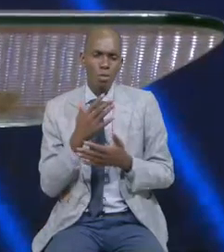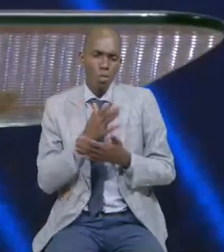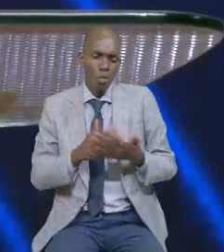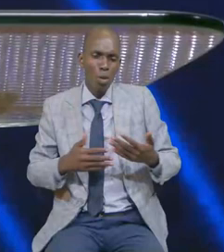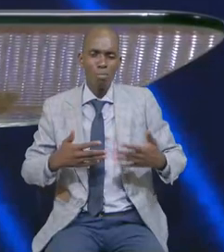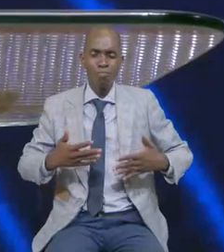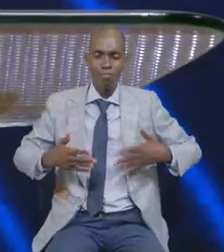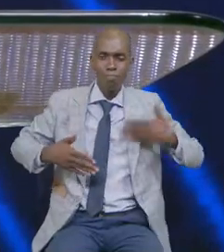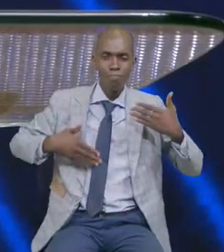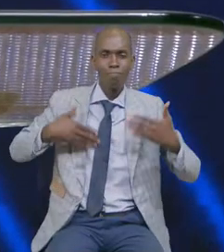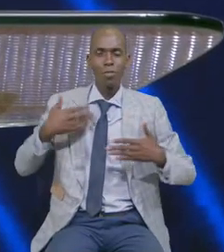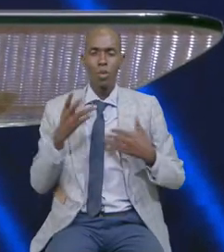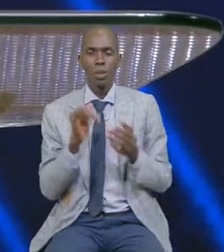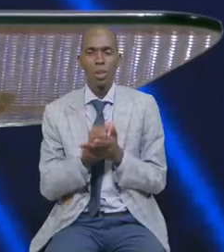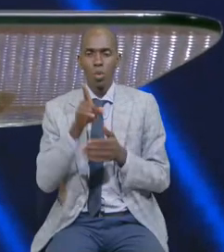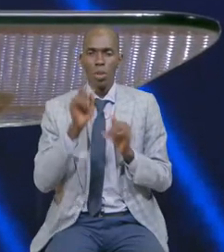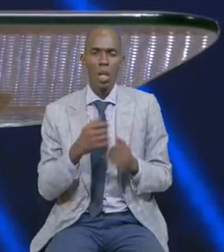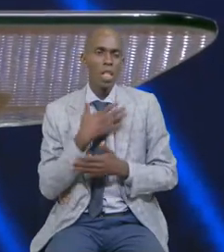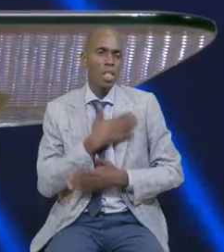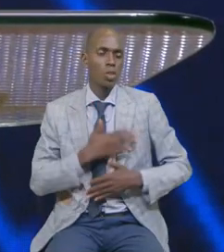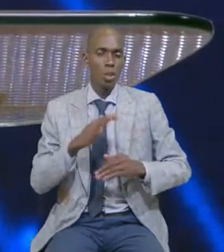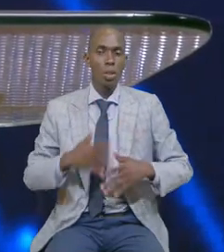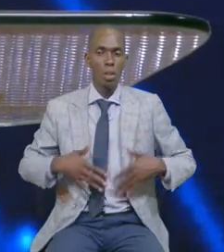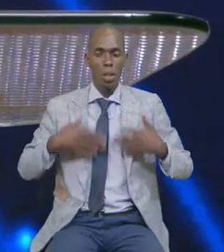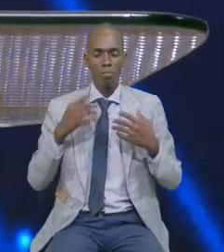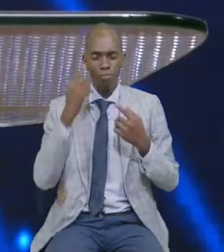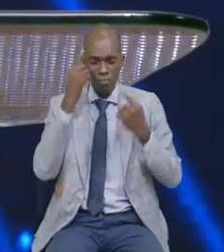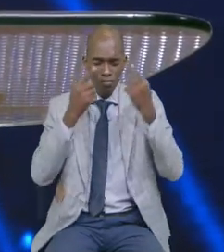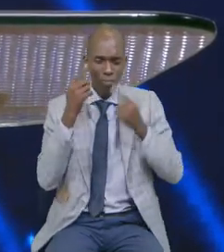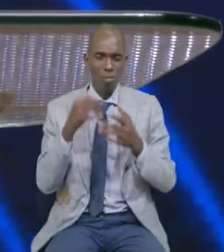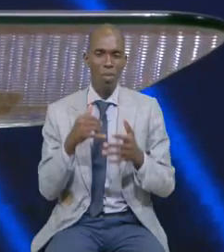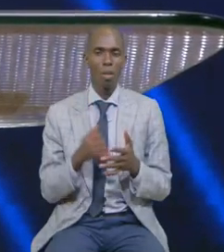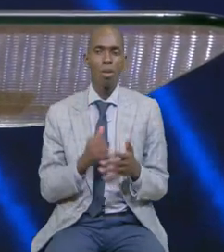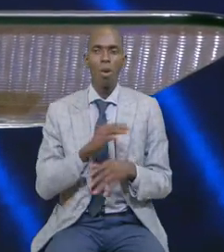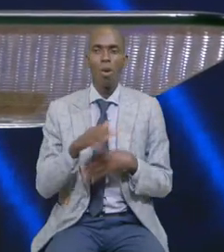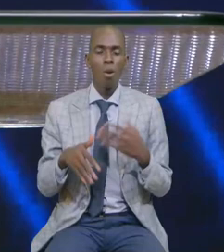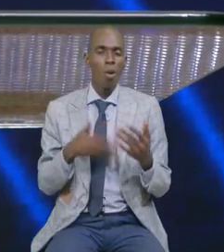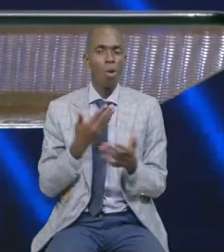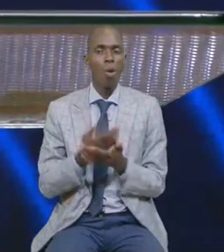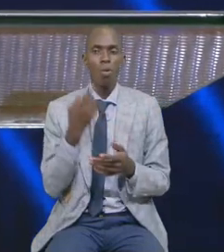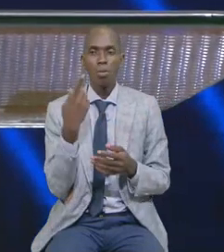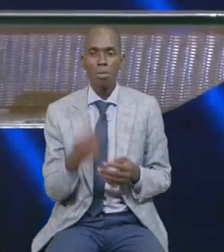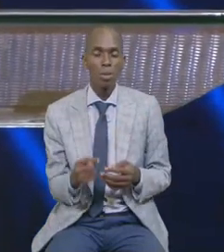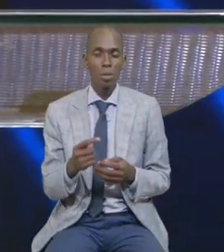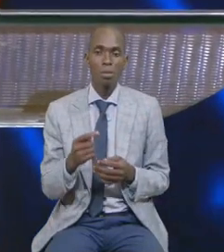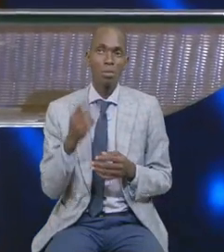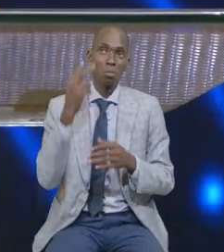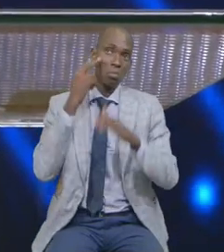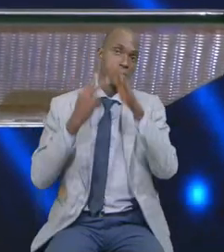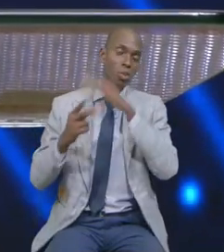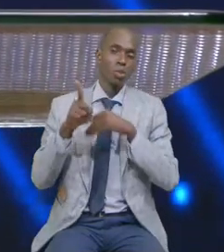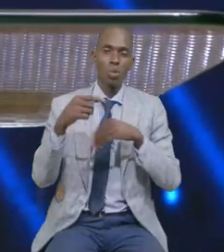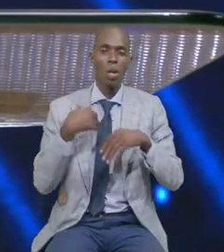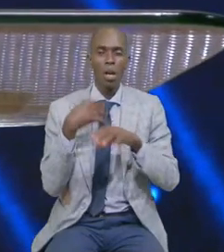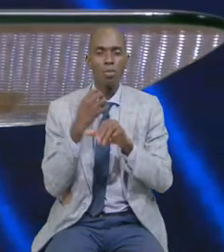can enjoy your life? Consider it. Consider it. All the goals of God, all the visions of God, all